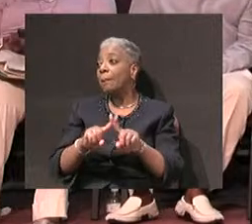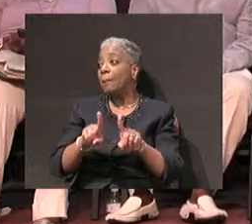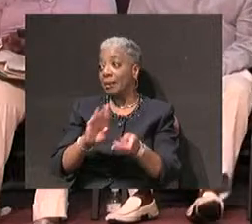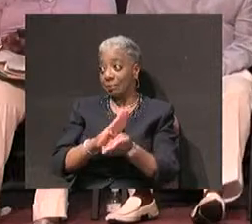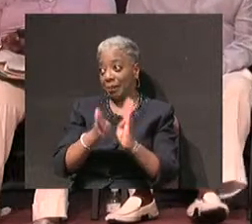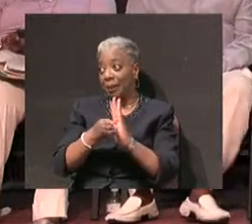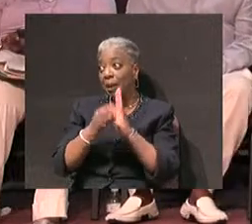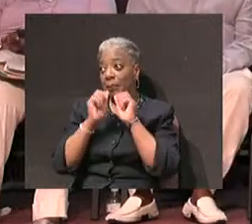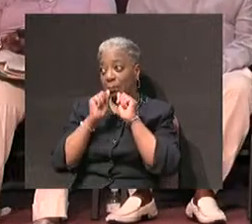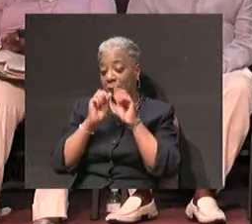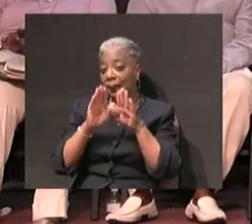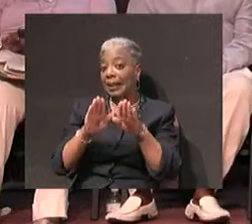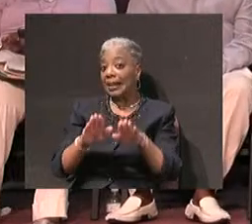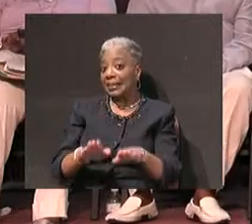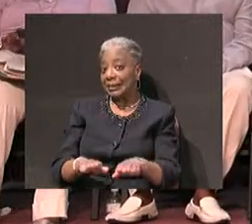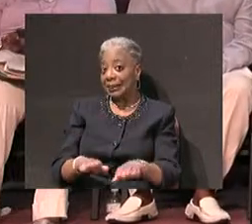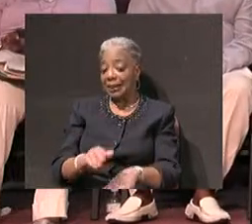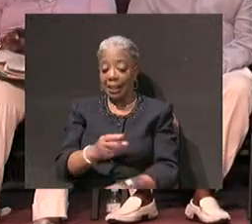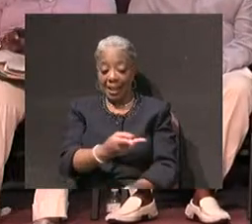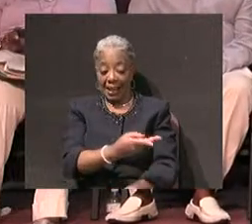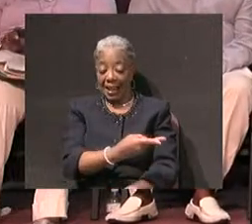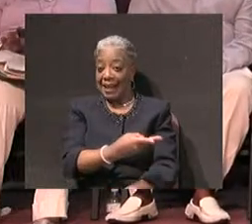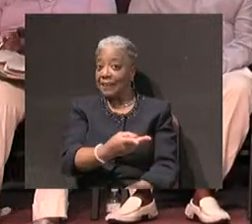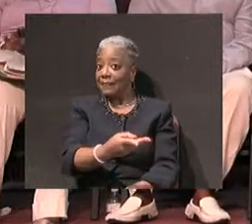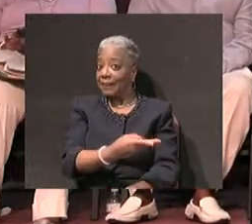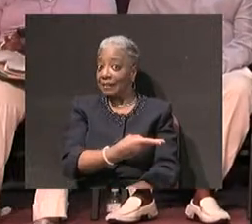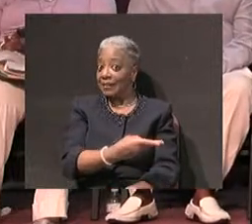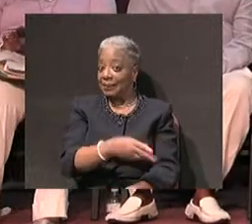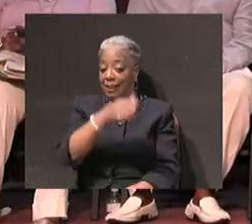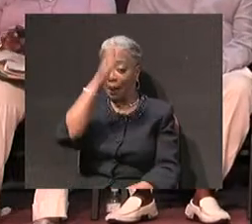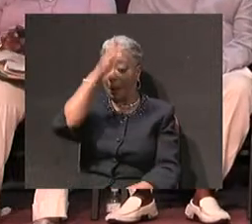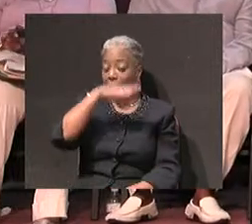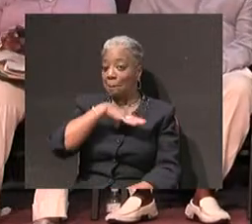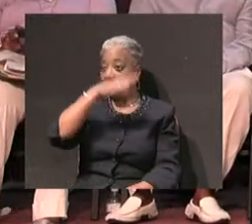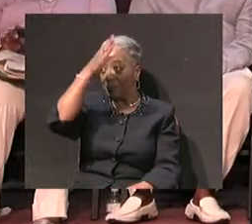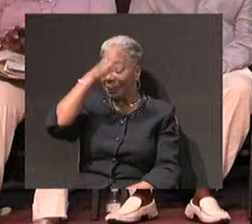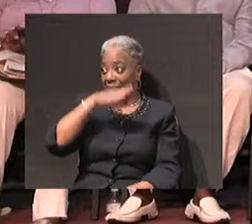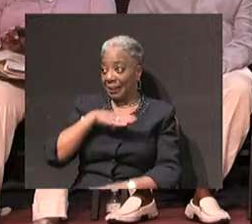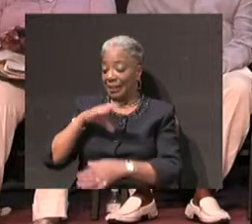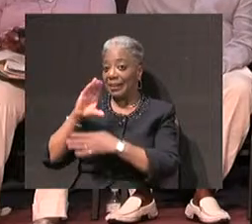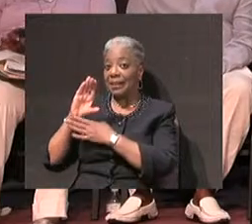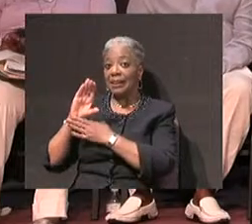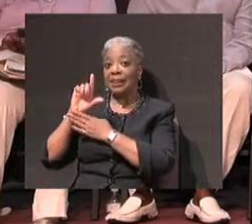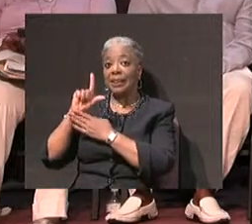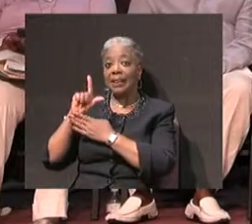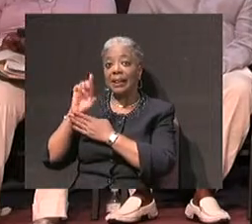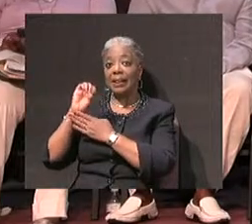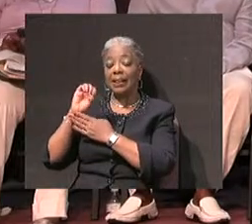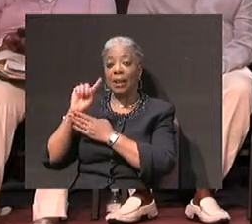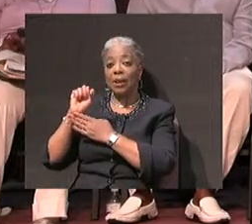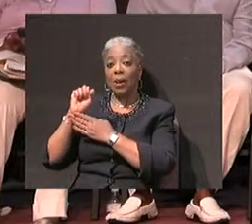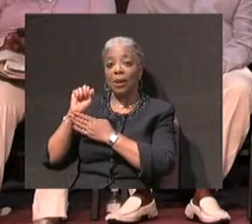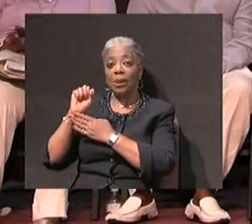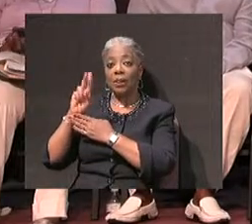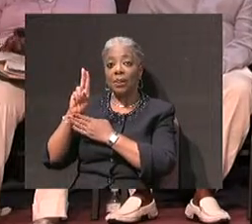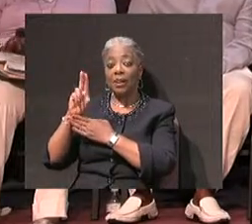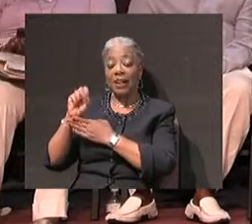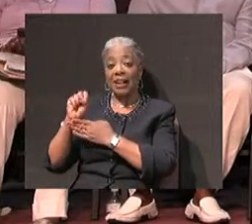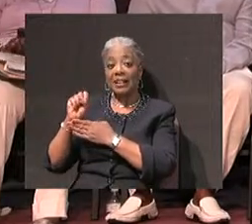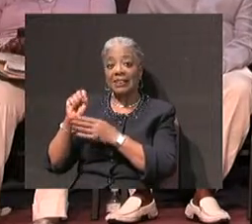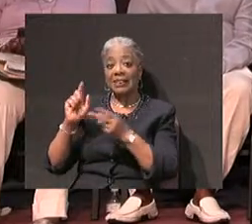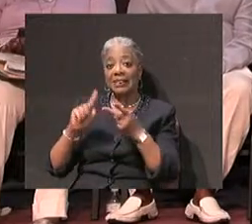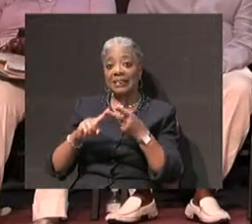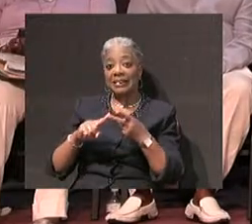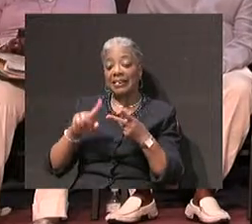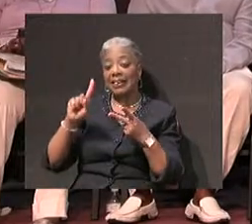And these two persons, Cleopas and the unnamed companion, on their way to